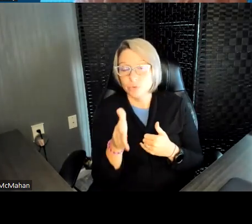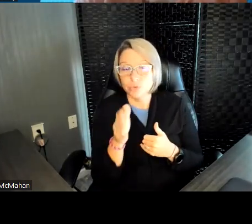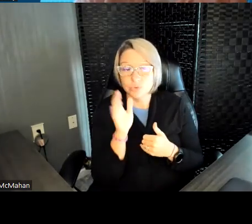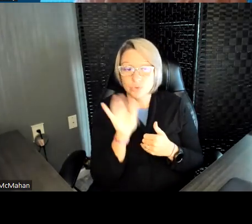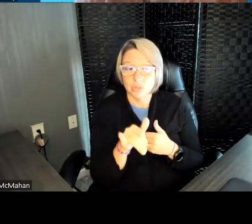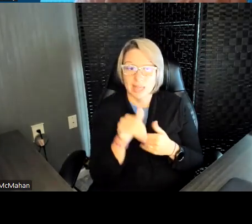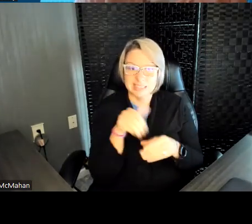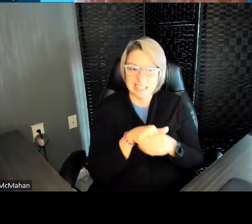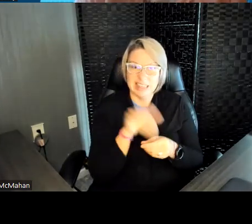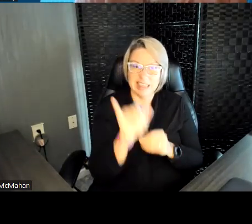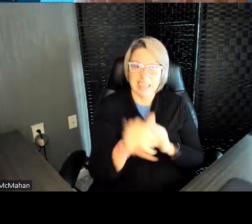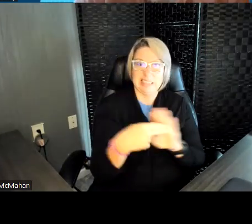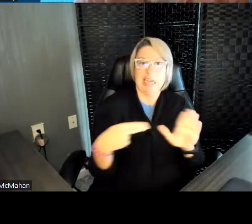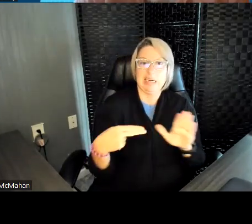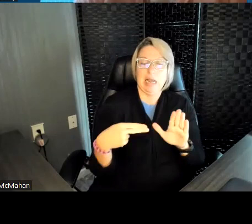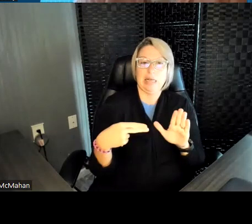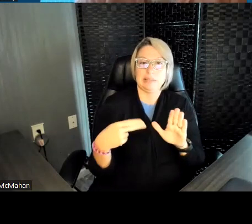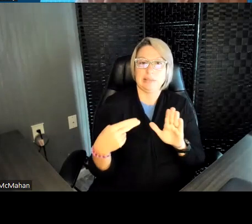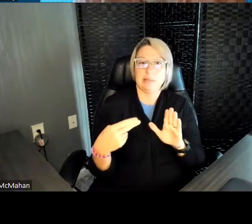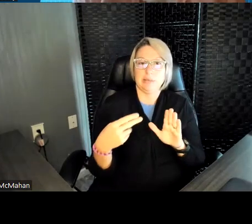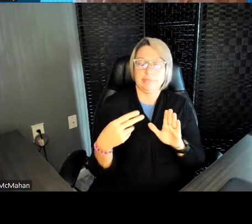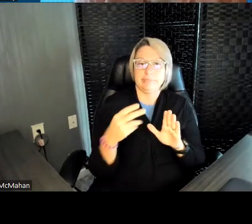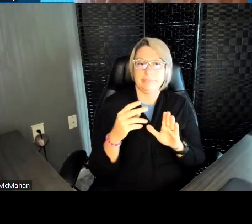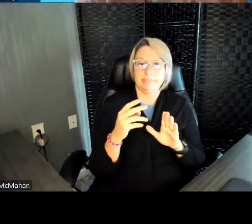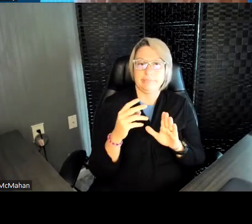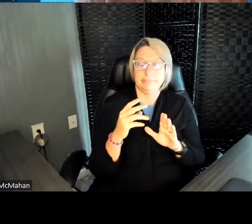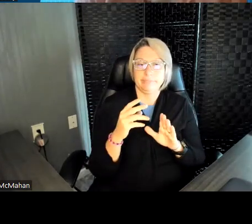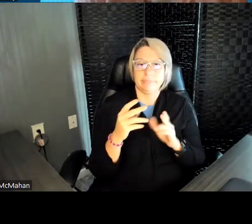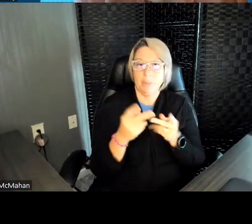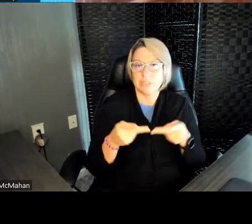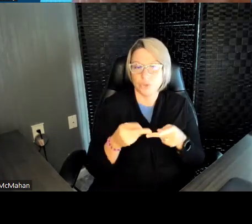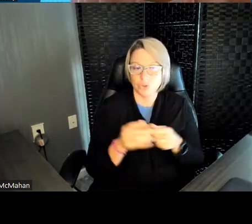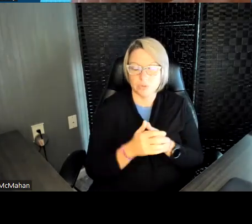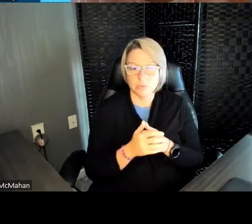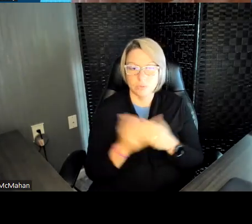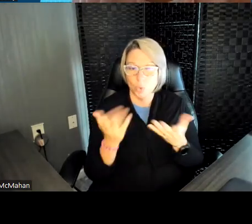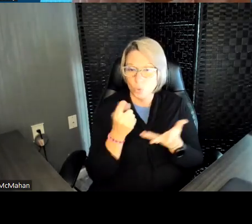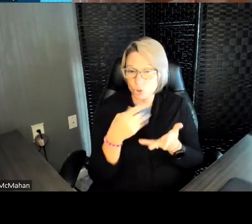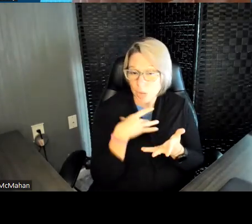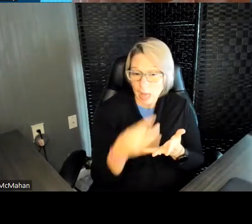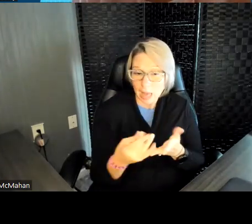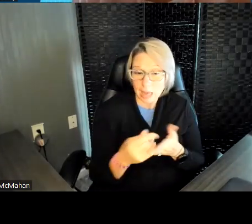the diagnostic chair? What did you like? Anybody in the chat?